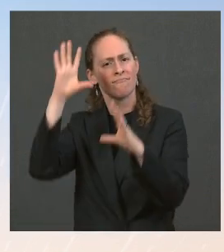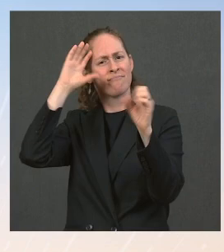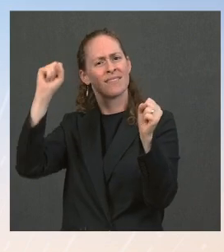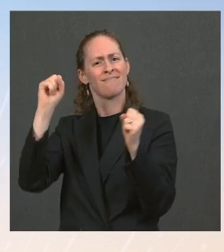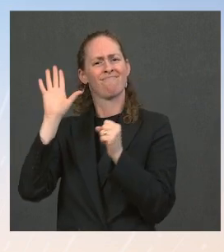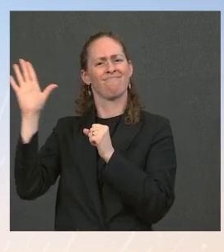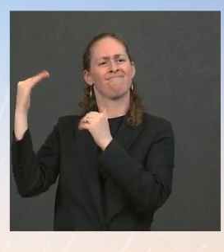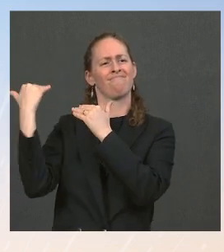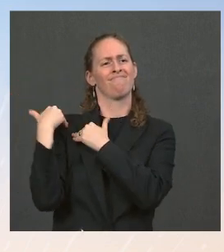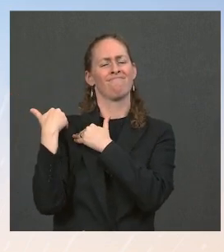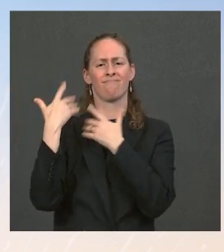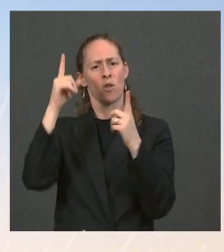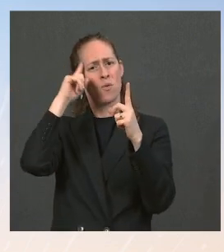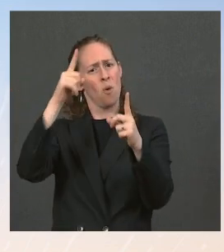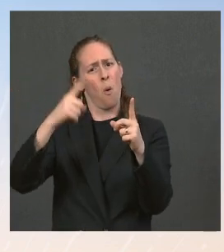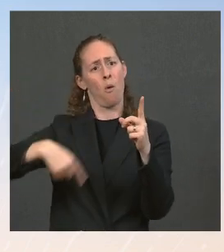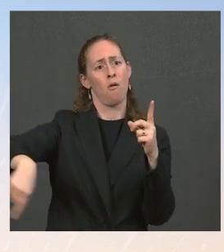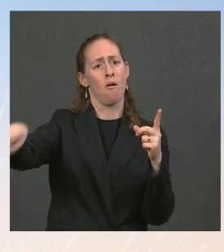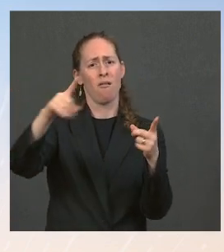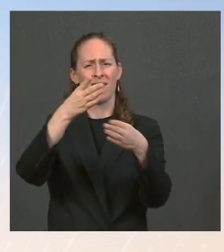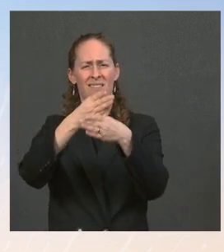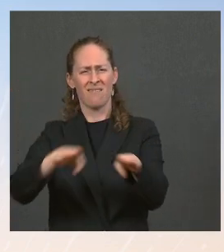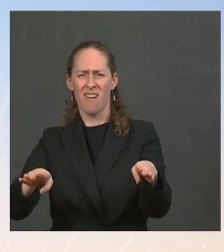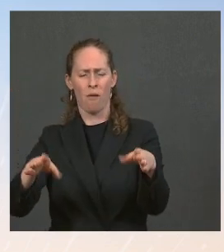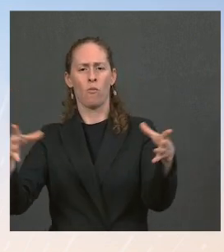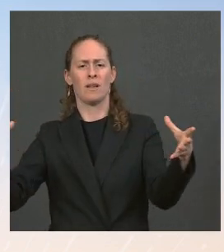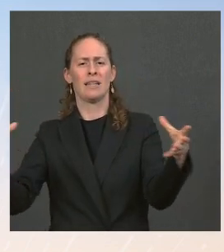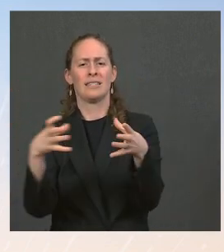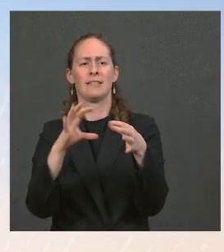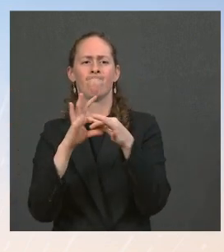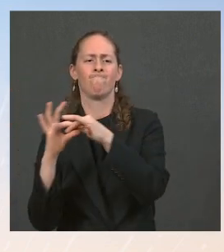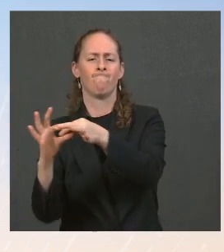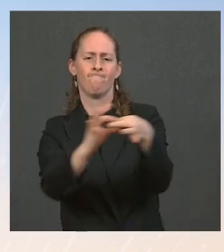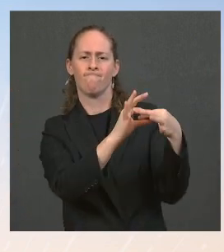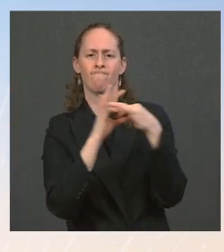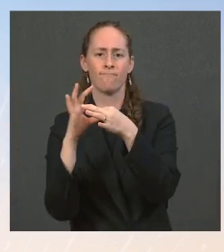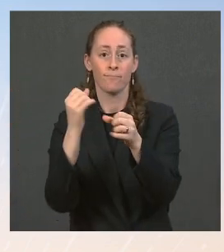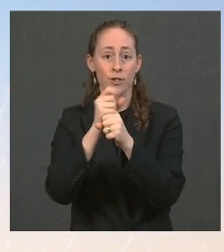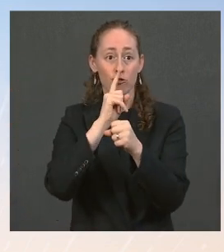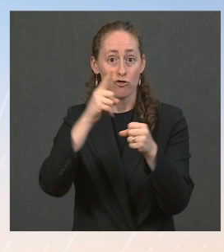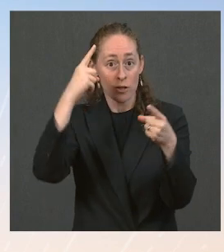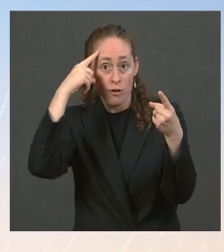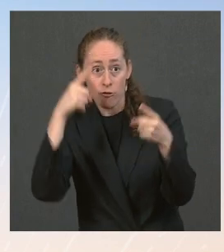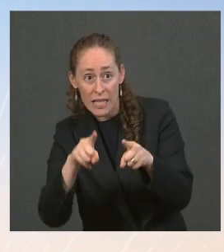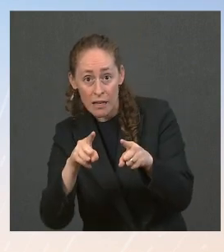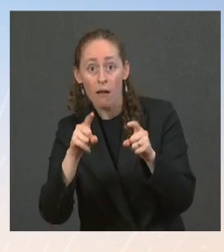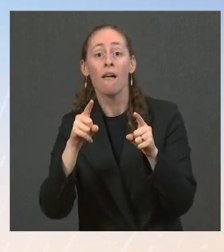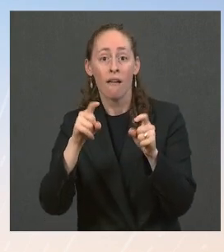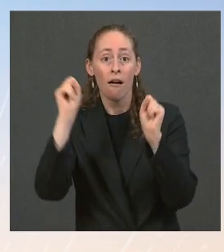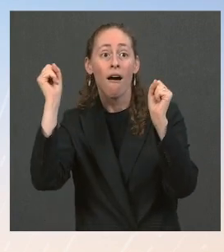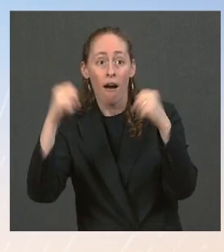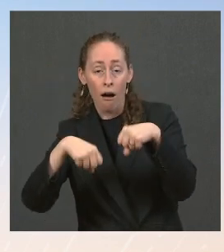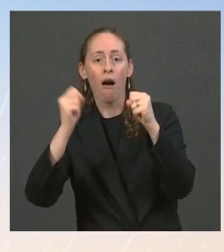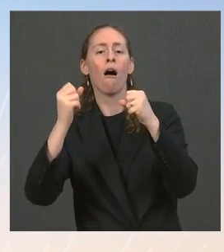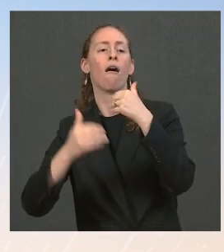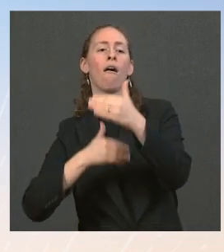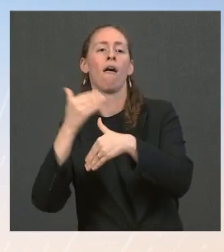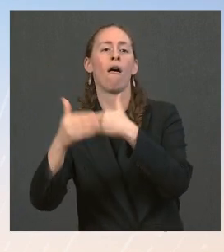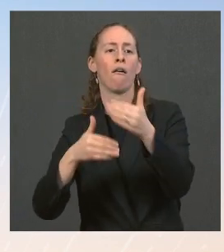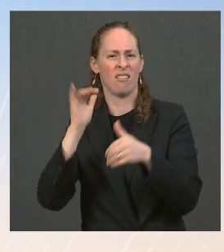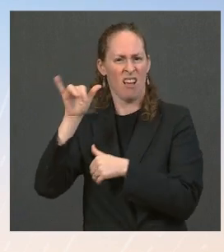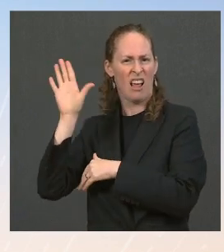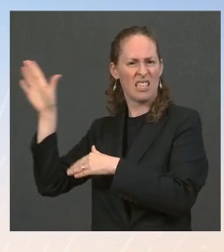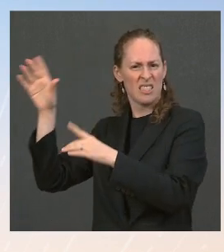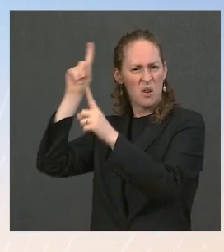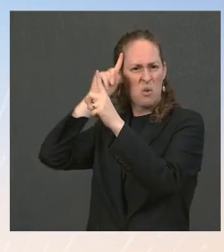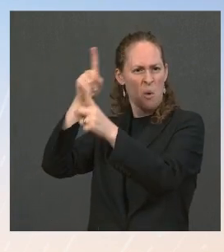as working to bring together people over common agreement on where and on a path forward. And that's his objective. So yes, these meetings are important. He's